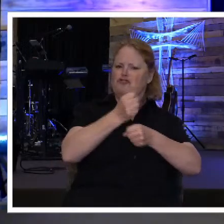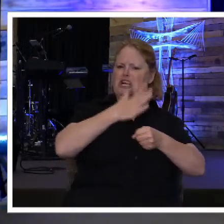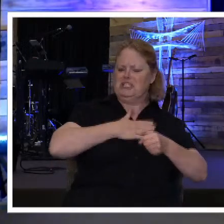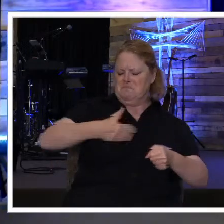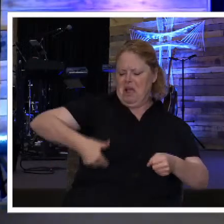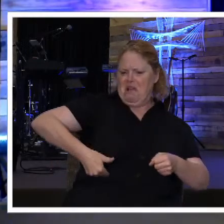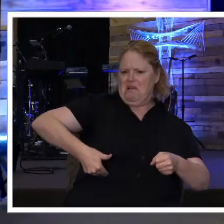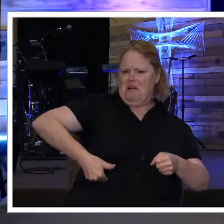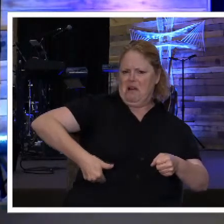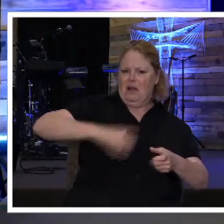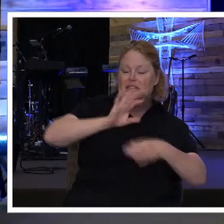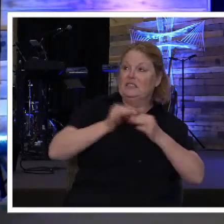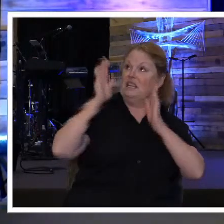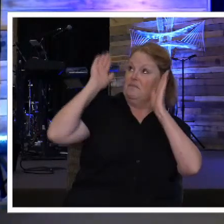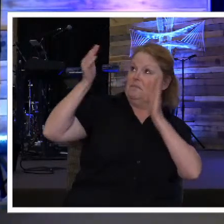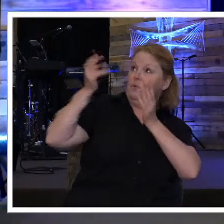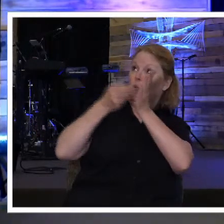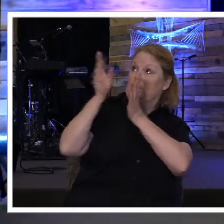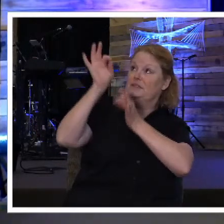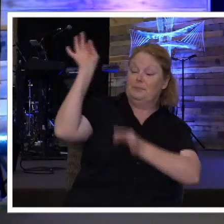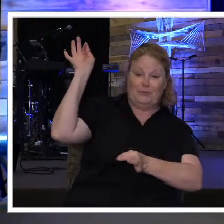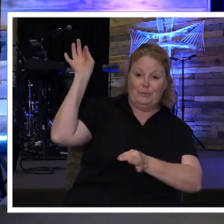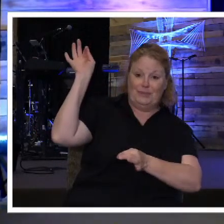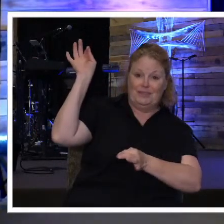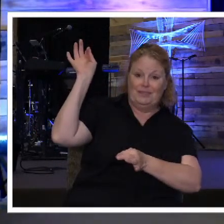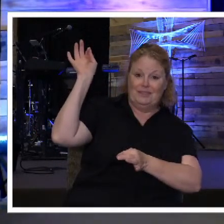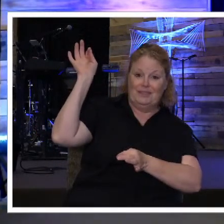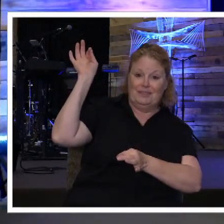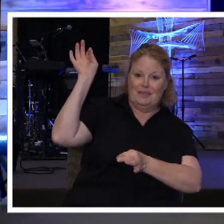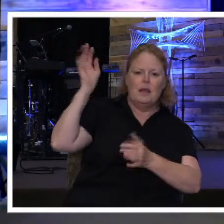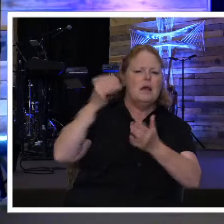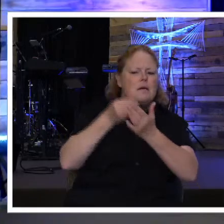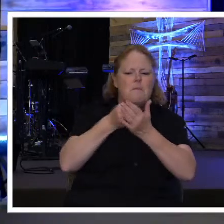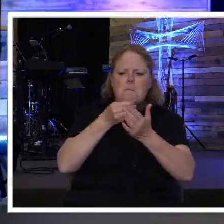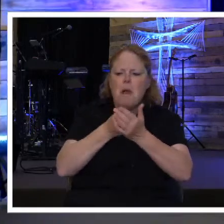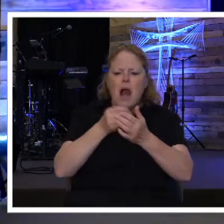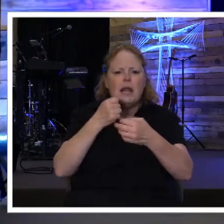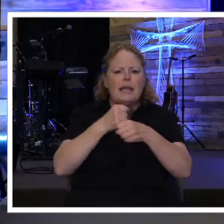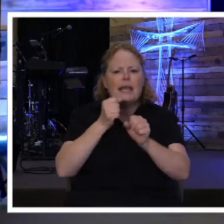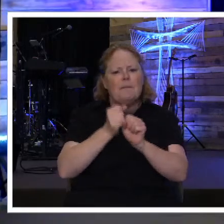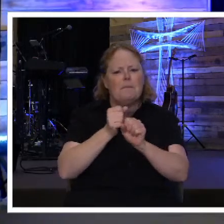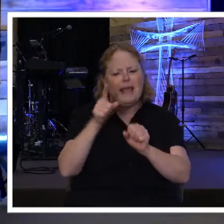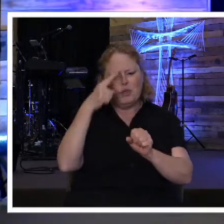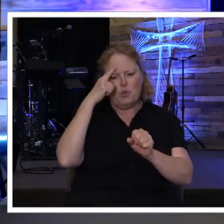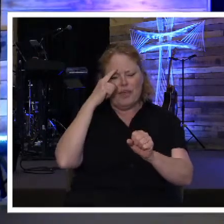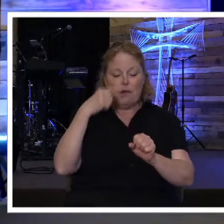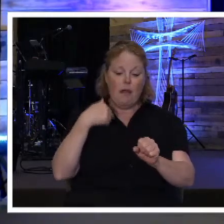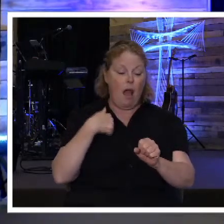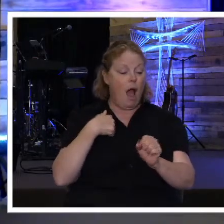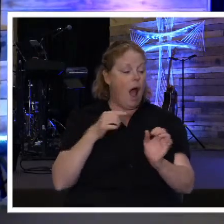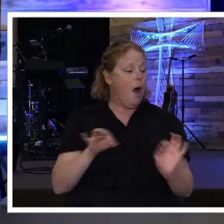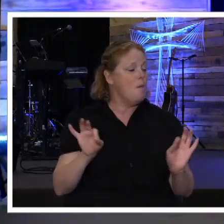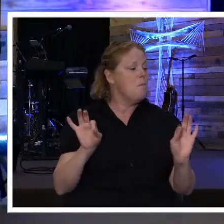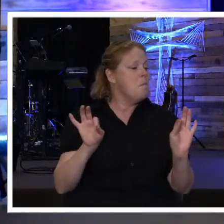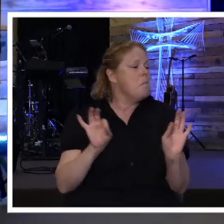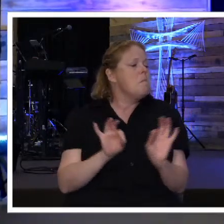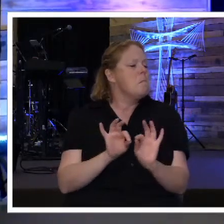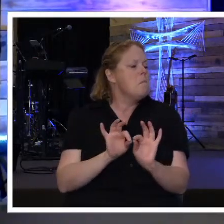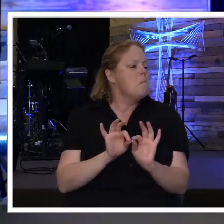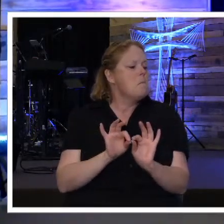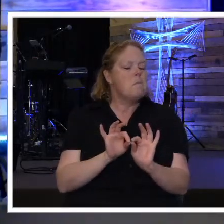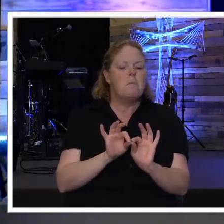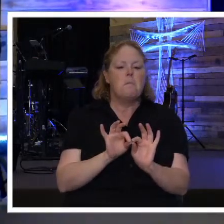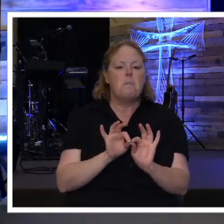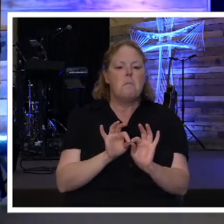the direction of the Holy Spirit. Money can distort your view of yourself so that you will choose a